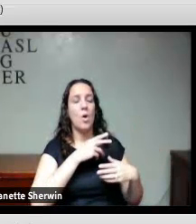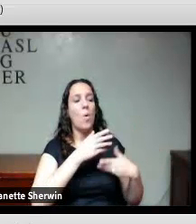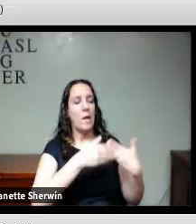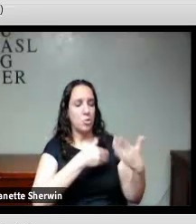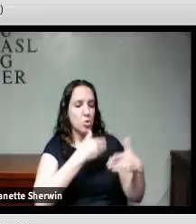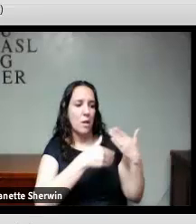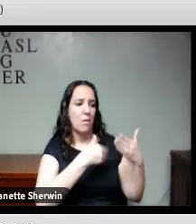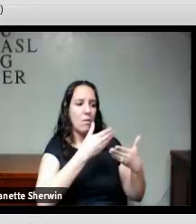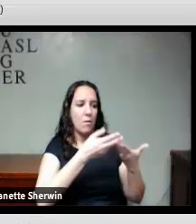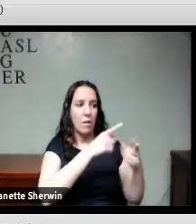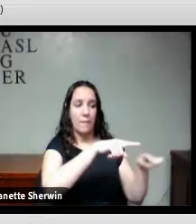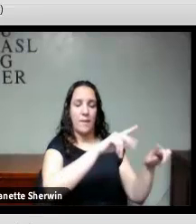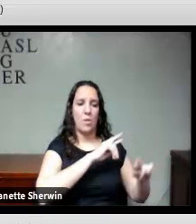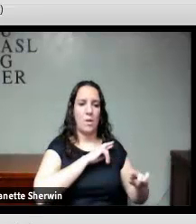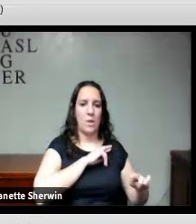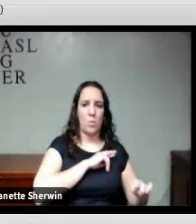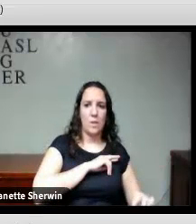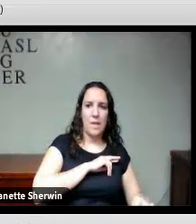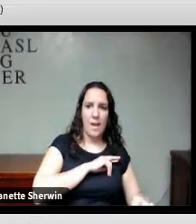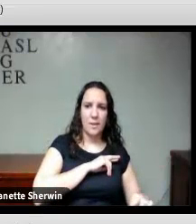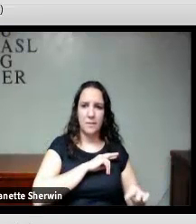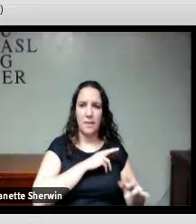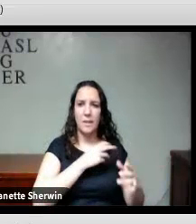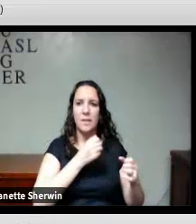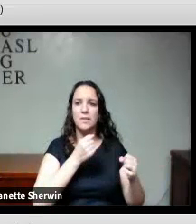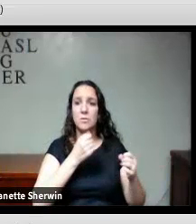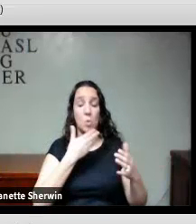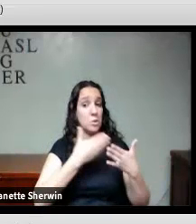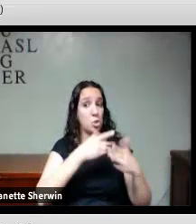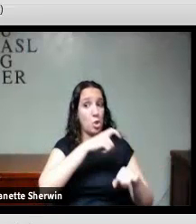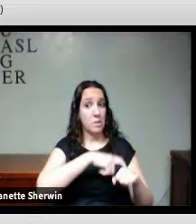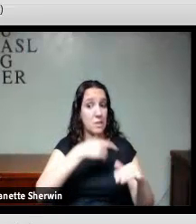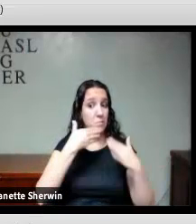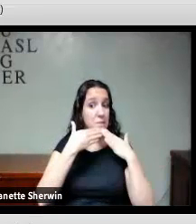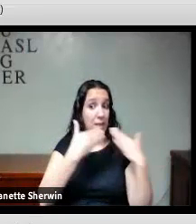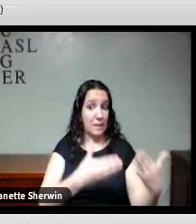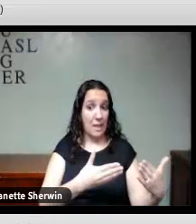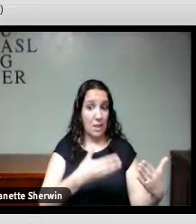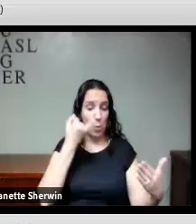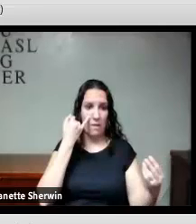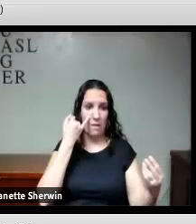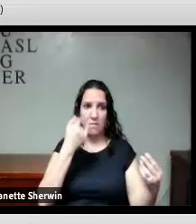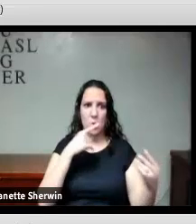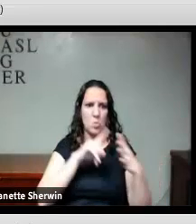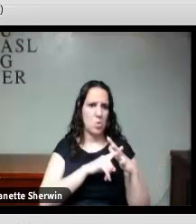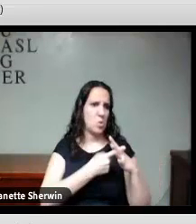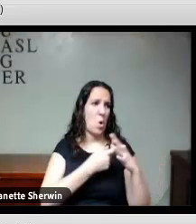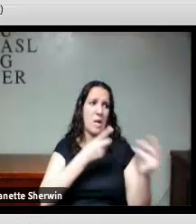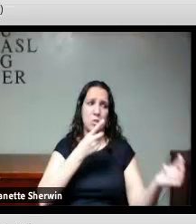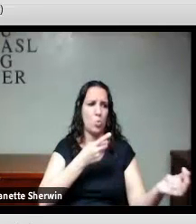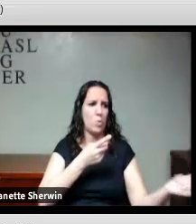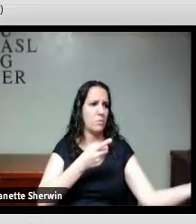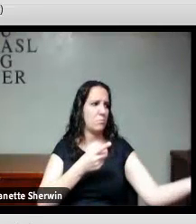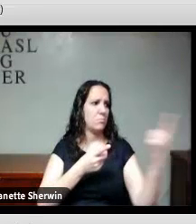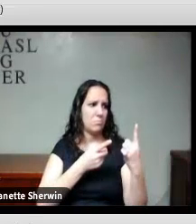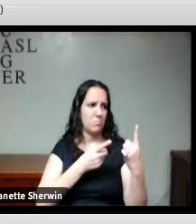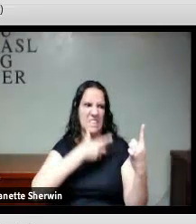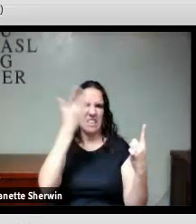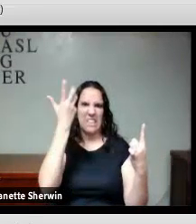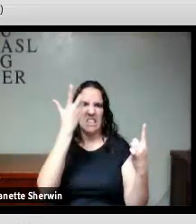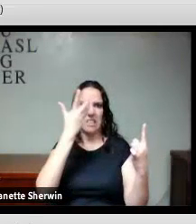this issue? That might be a clue that it's a good time to say thank you. If you start saying thank you right at the beginning when they are highly